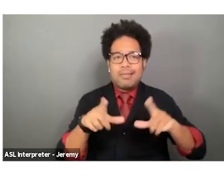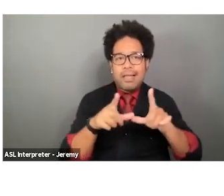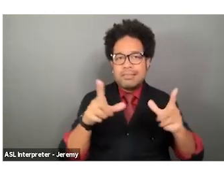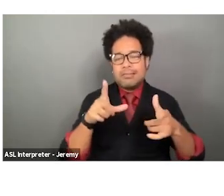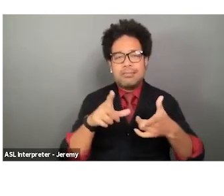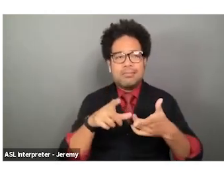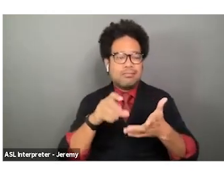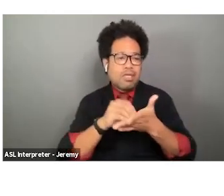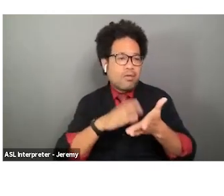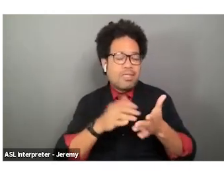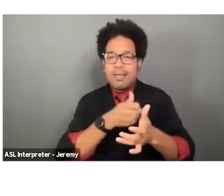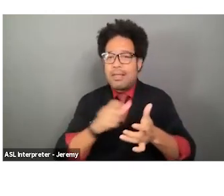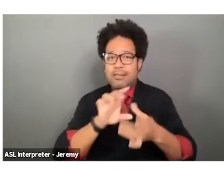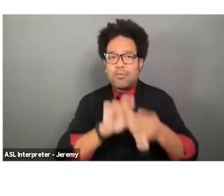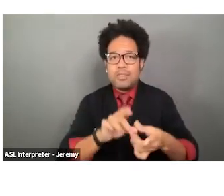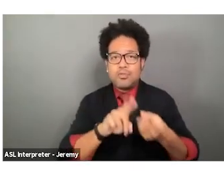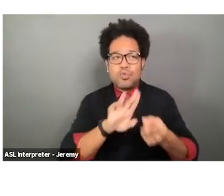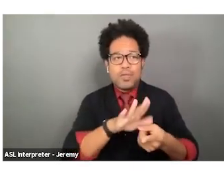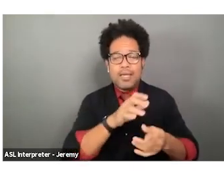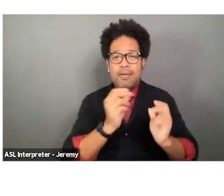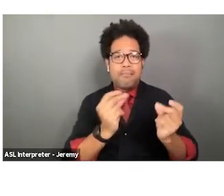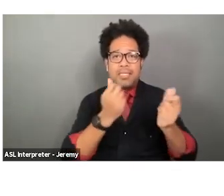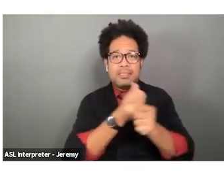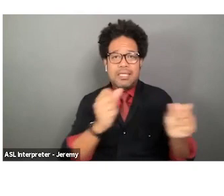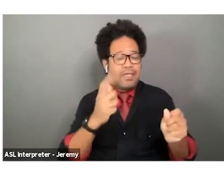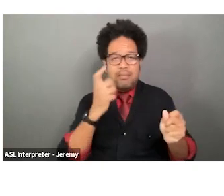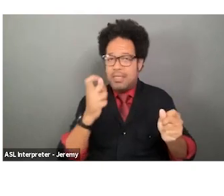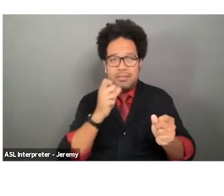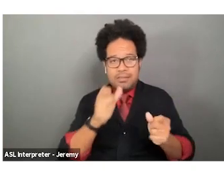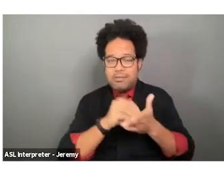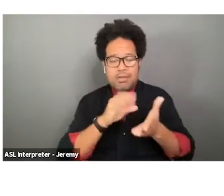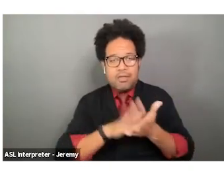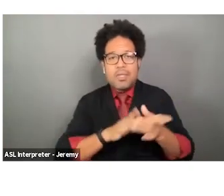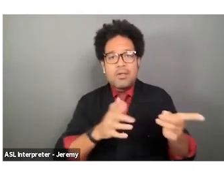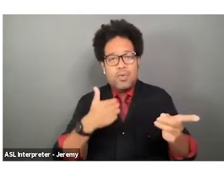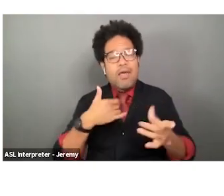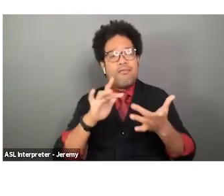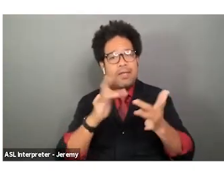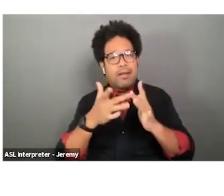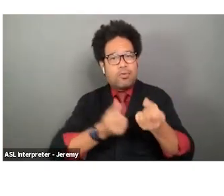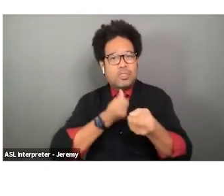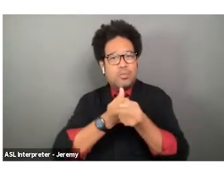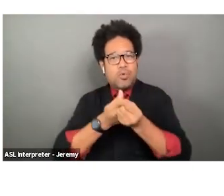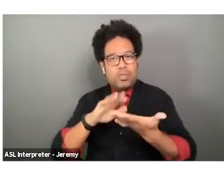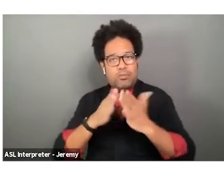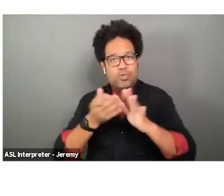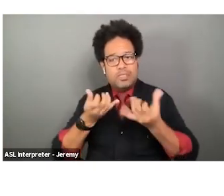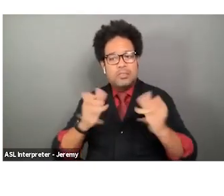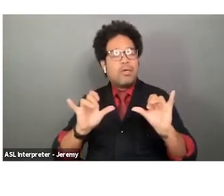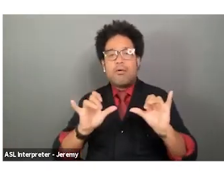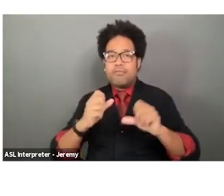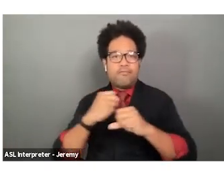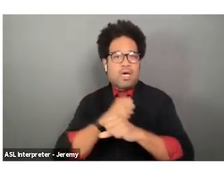their immediate safety because they are undocumented, we still have this network of support and community, and they still continue to